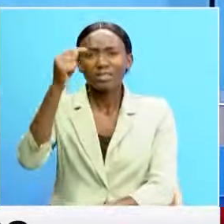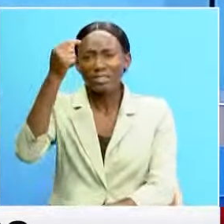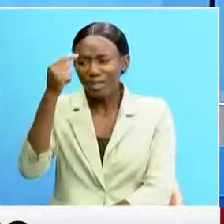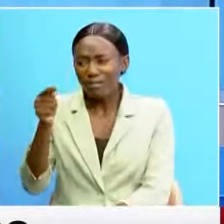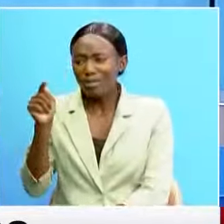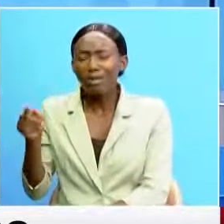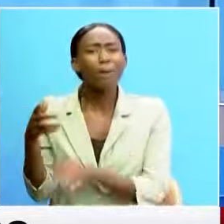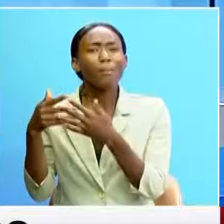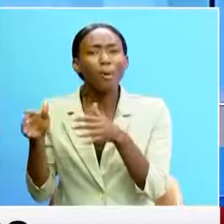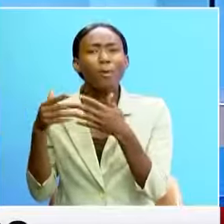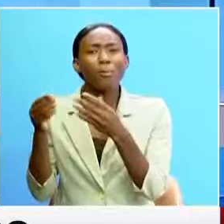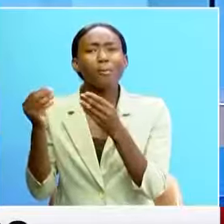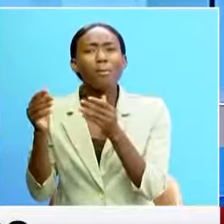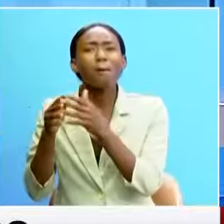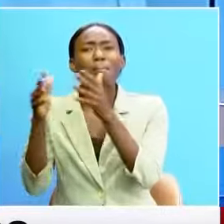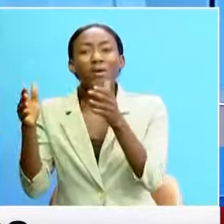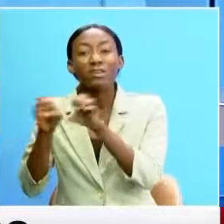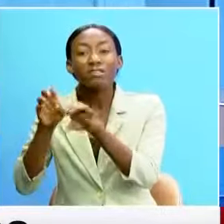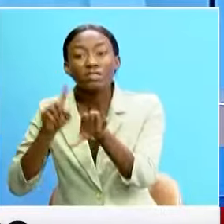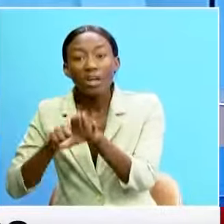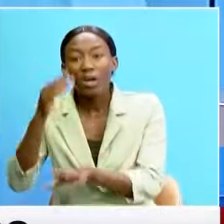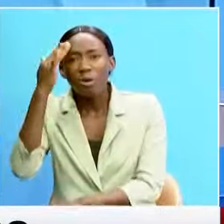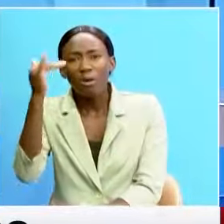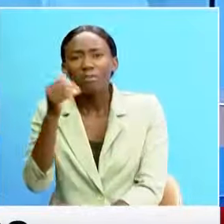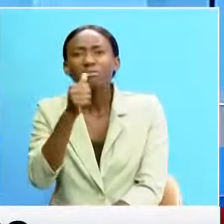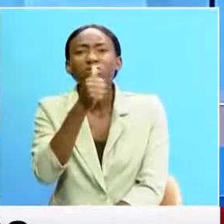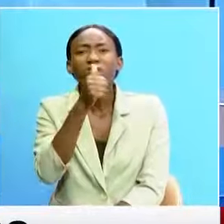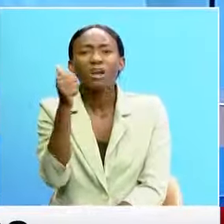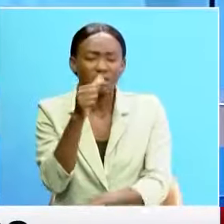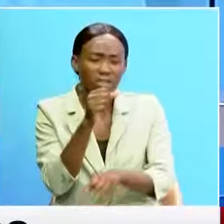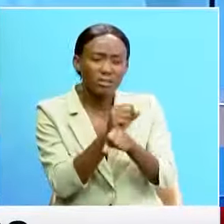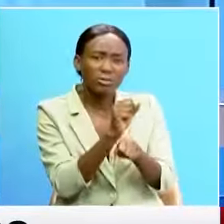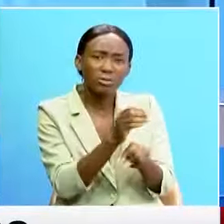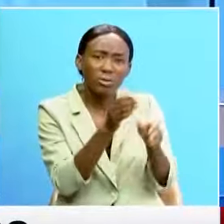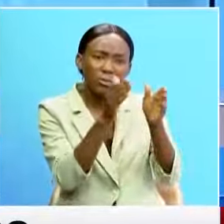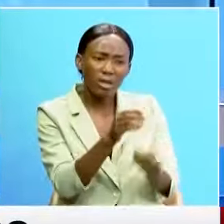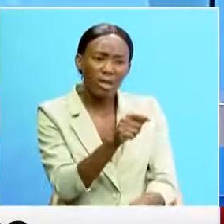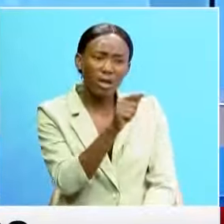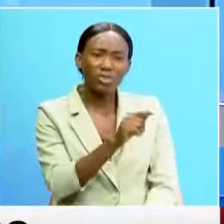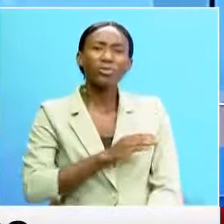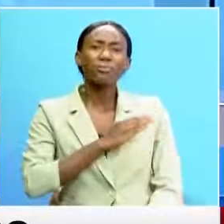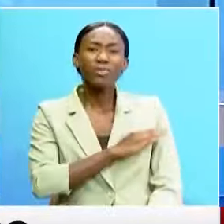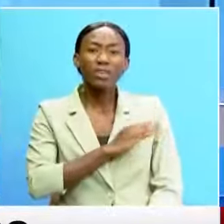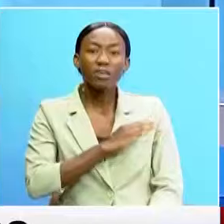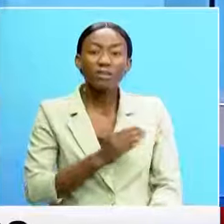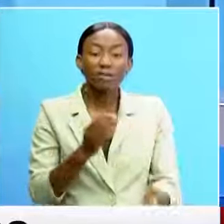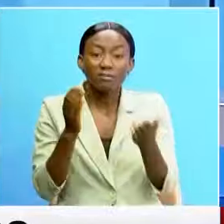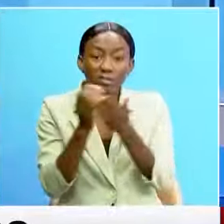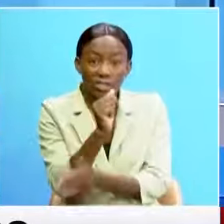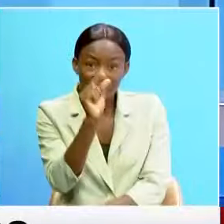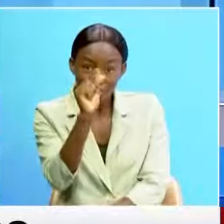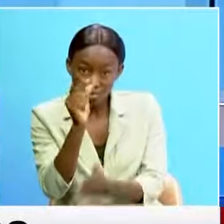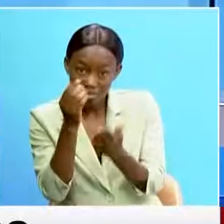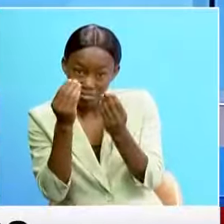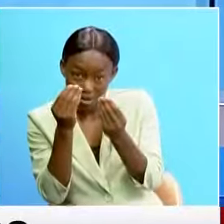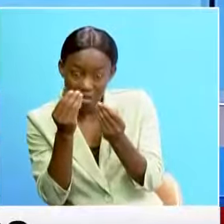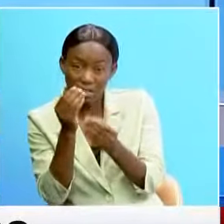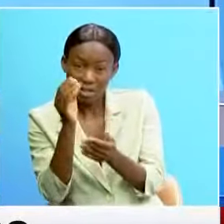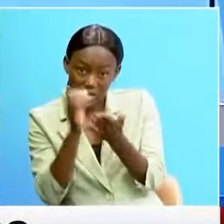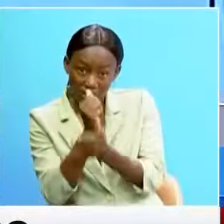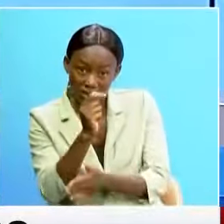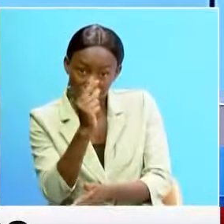a lot of money and time because some local contractors are in the habit of collecting down payments and